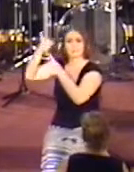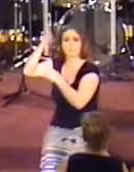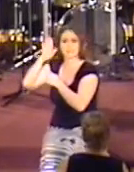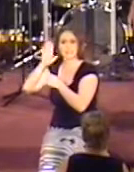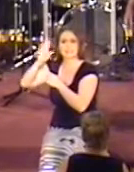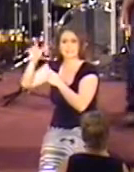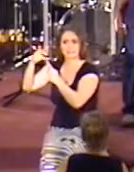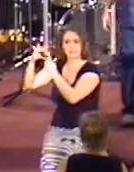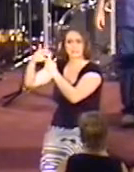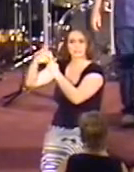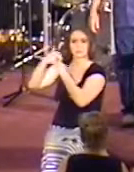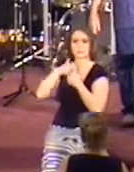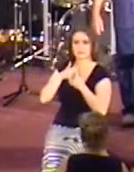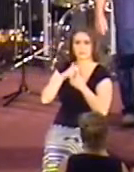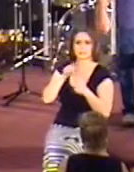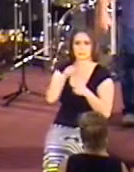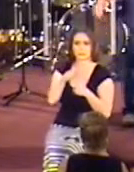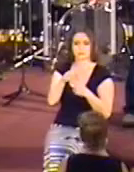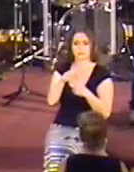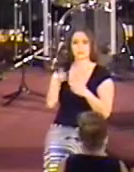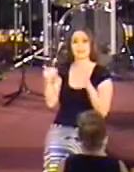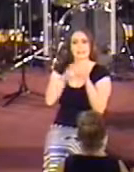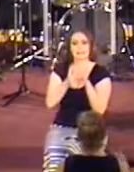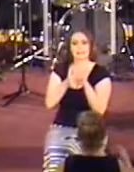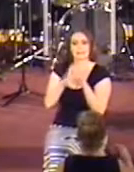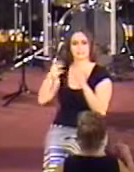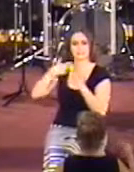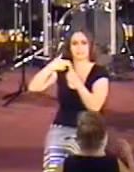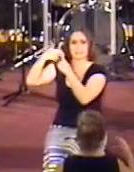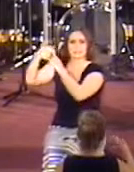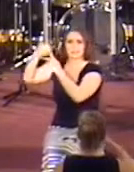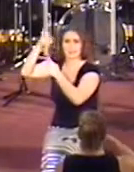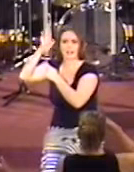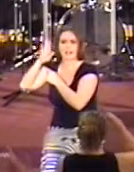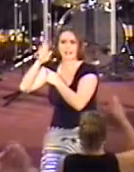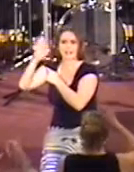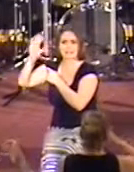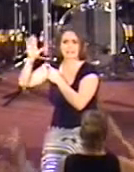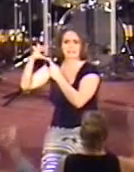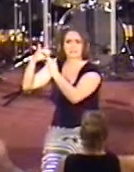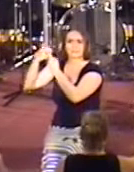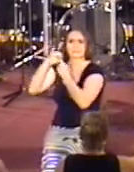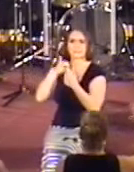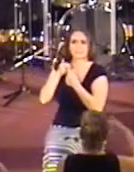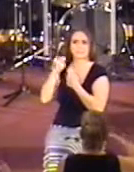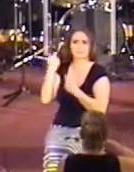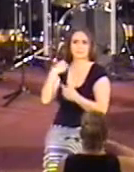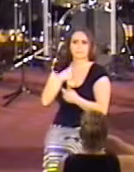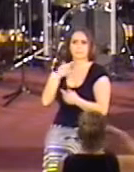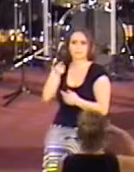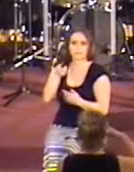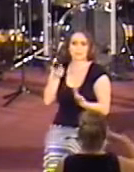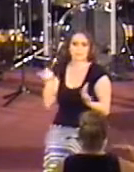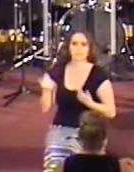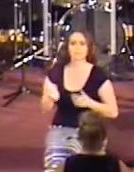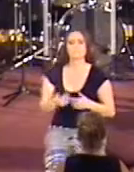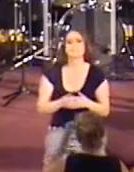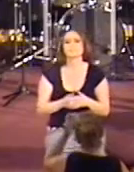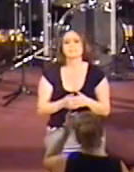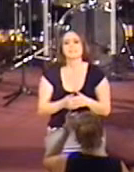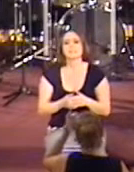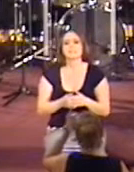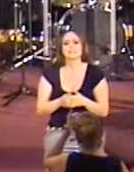draw near to you. Let's do it again. Draw near to God and he will draw near to you. That's part of verse 8, the